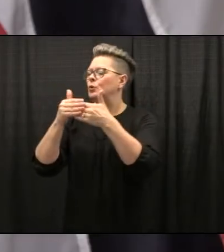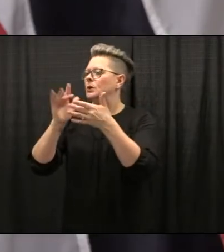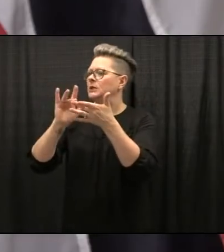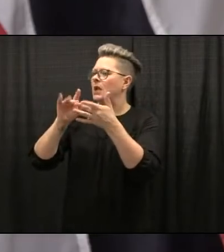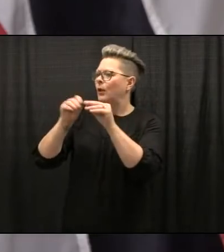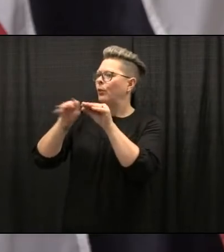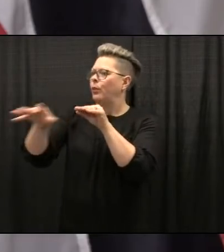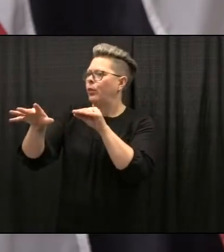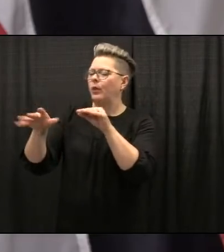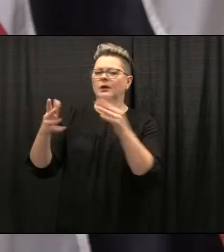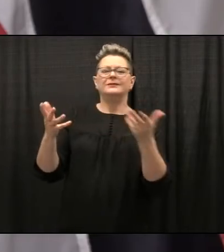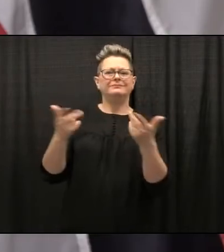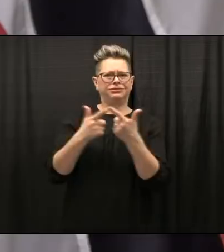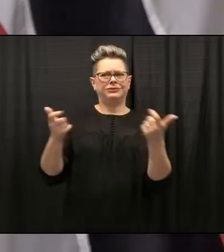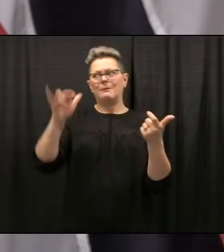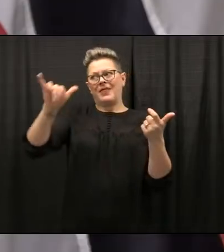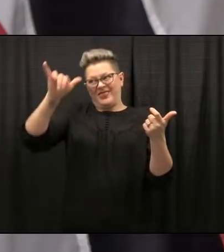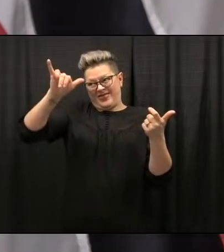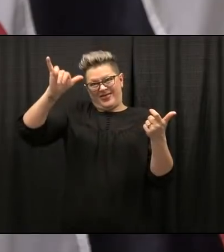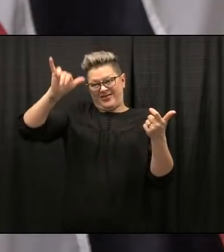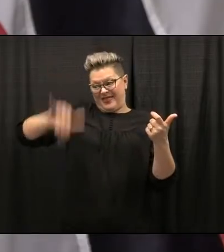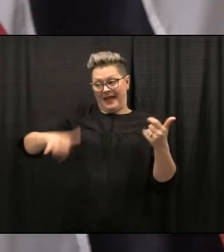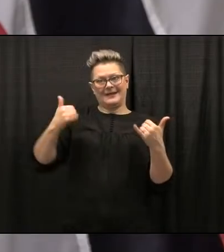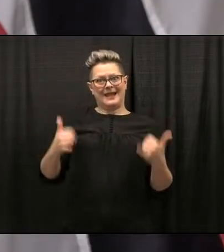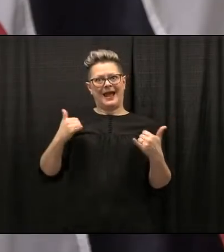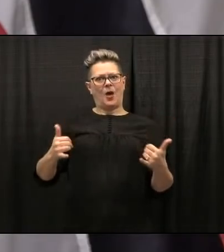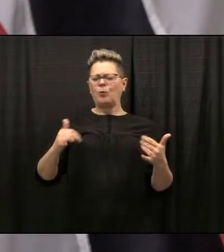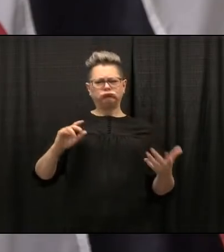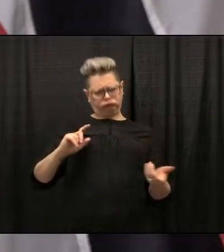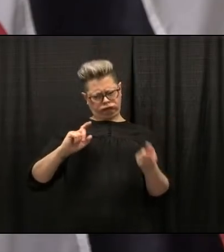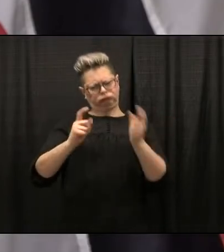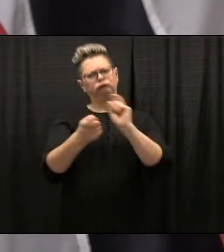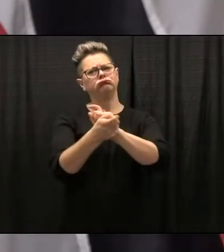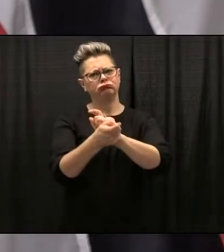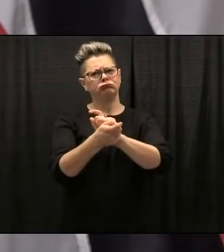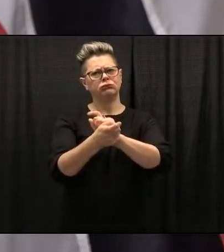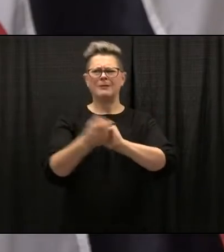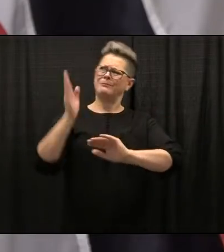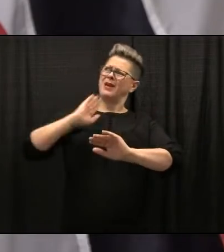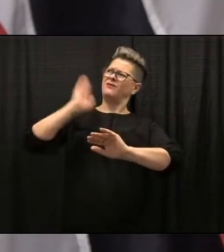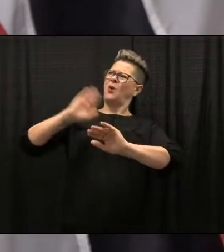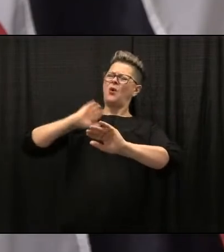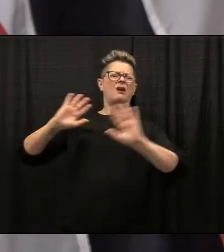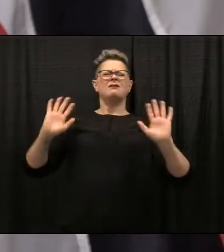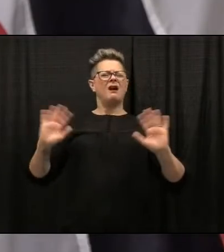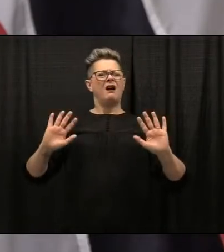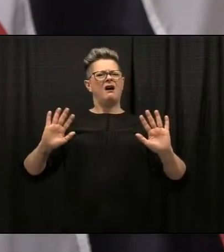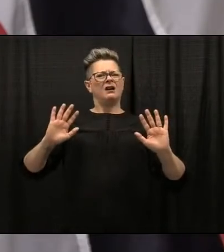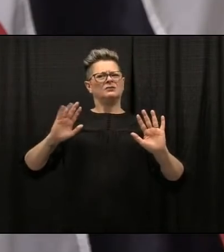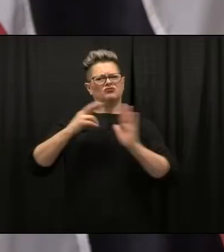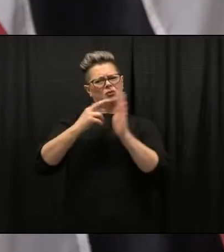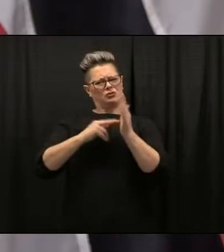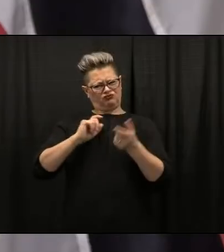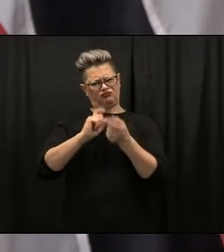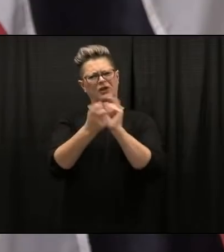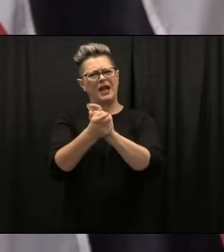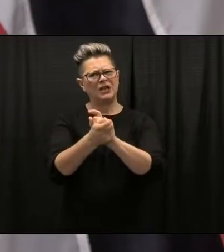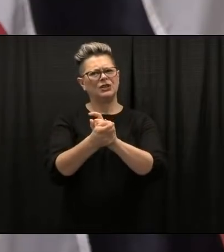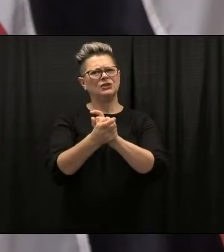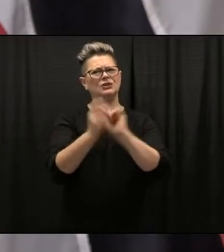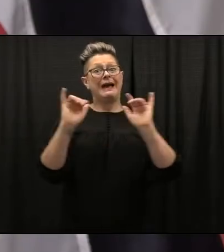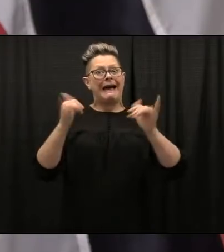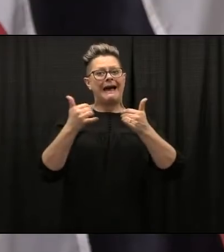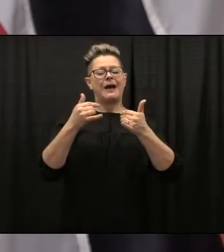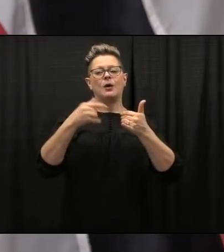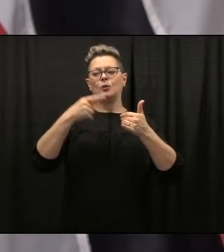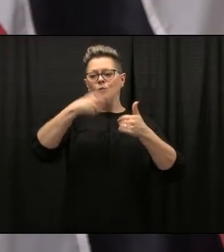As I've said, we're not in that. We're not in that mode anymore. That's not our management strategy any longer. And so